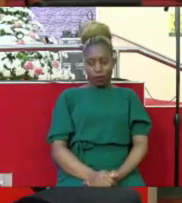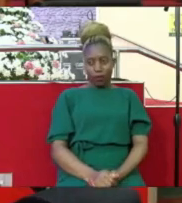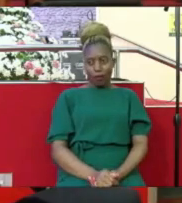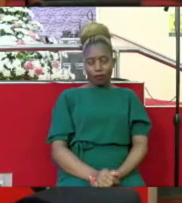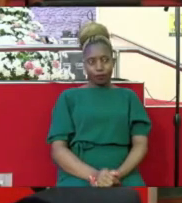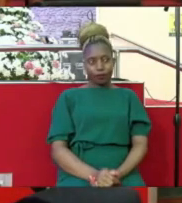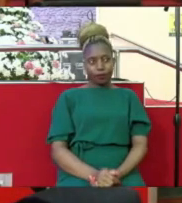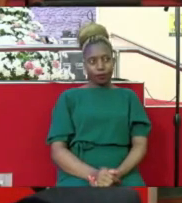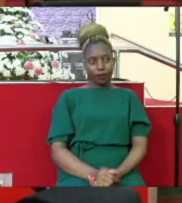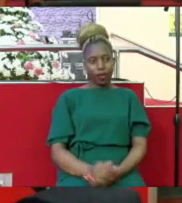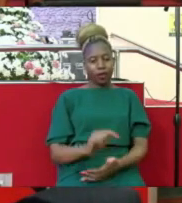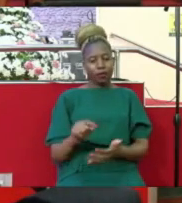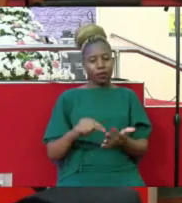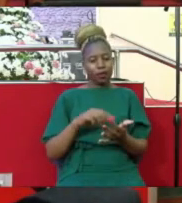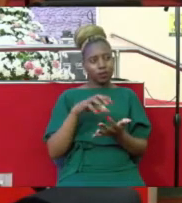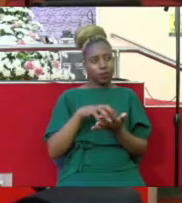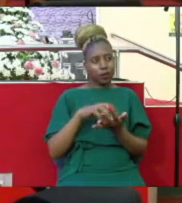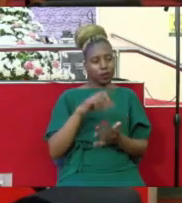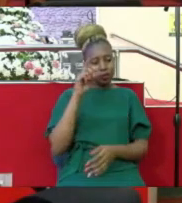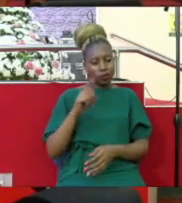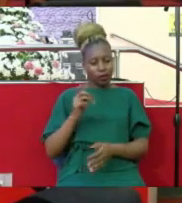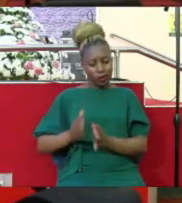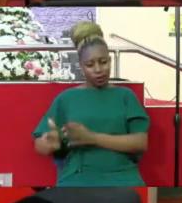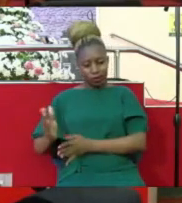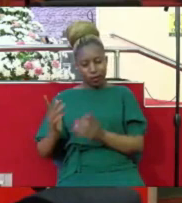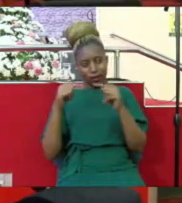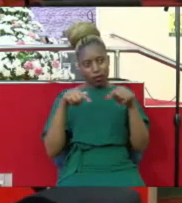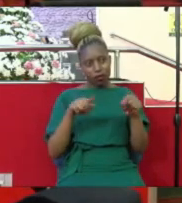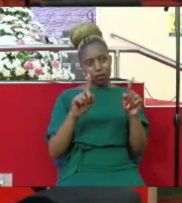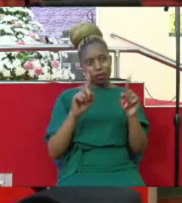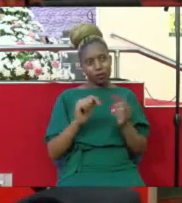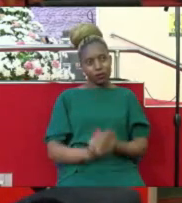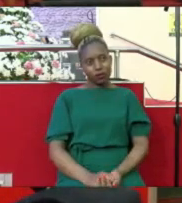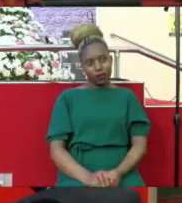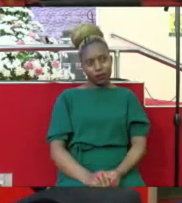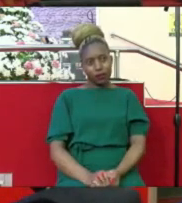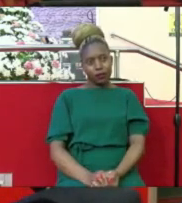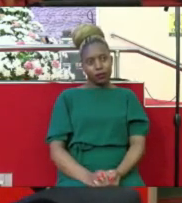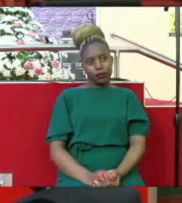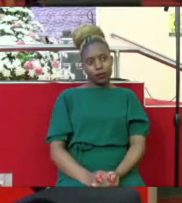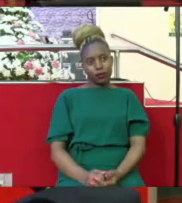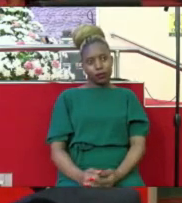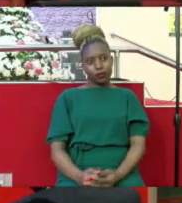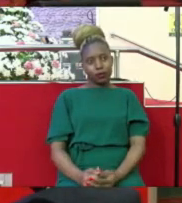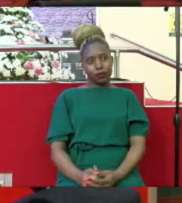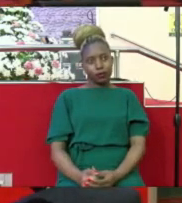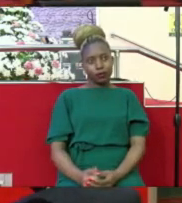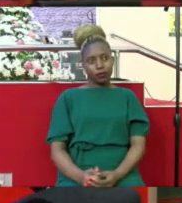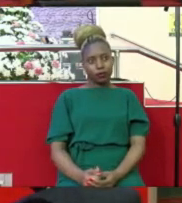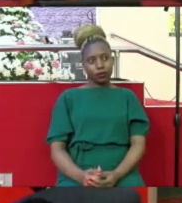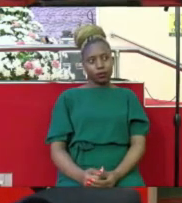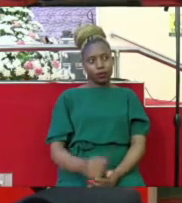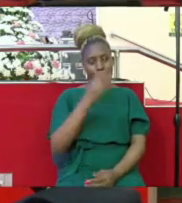In these moments we have to posture ourselves. Wakati kama huu ni lazima tukaweze kujilisha. The word of God says